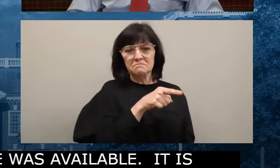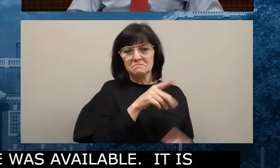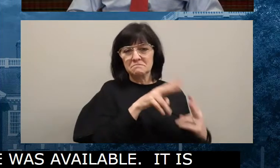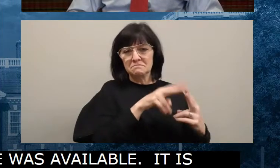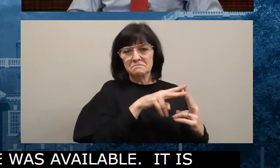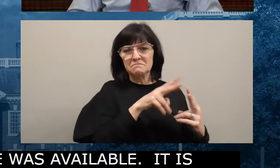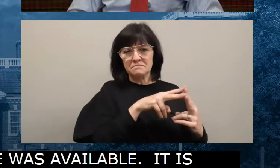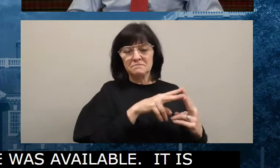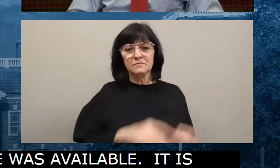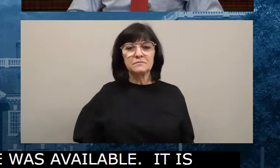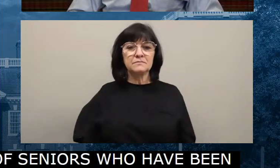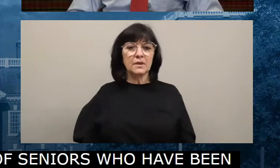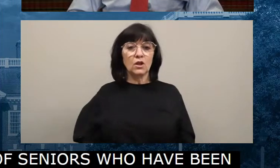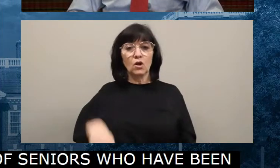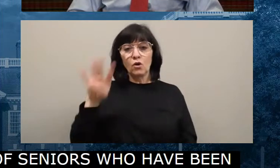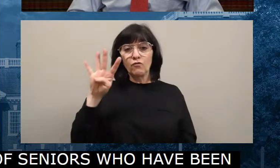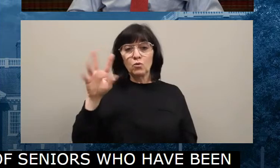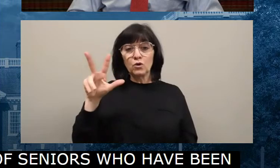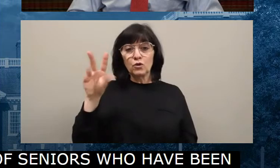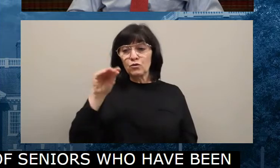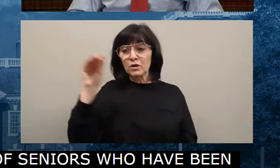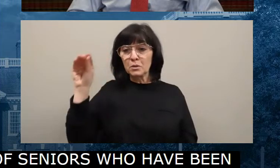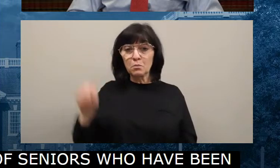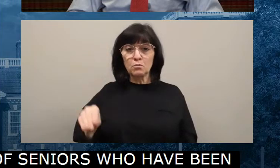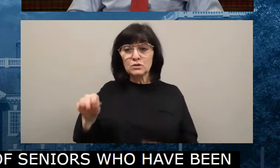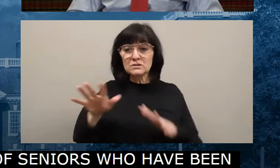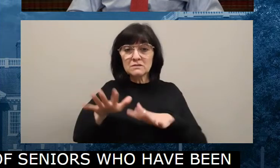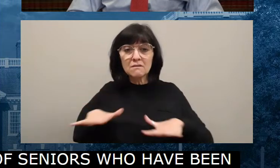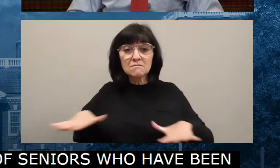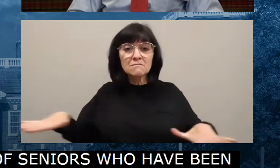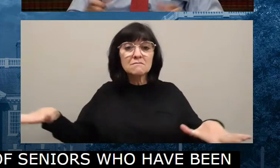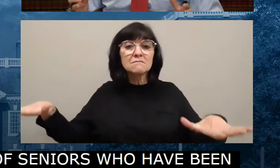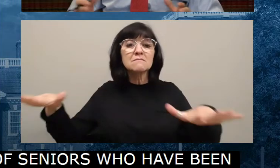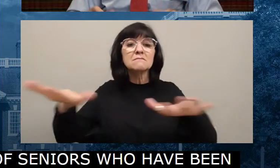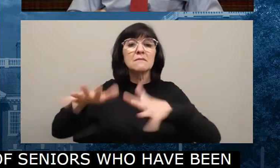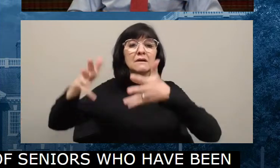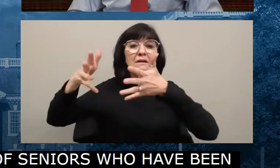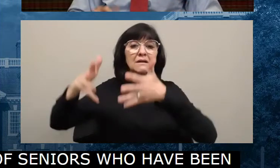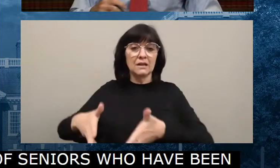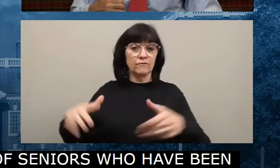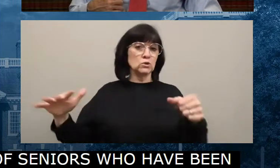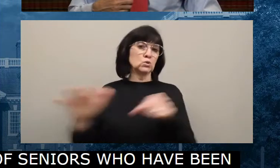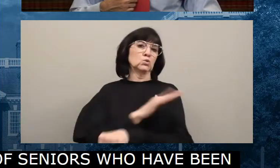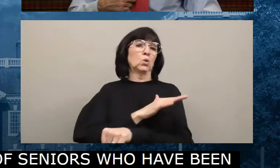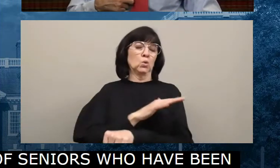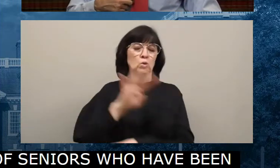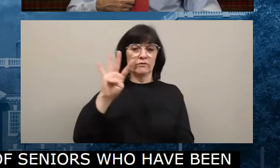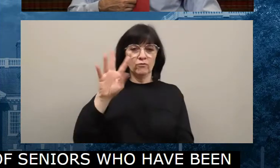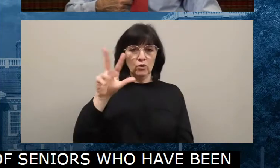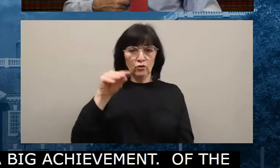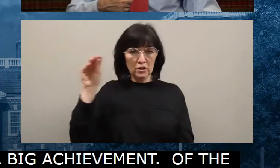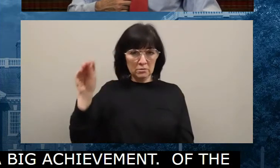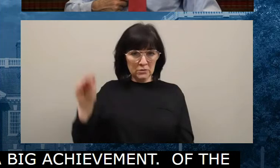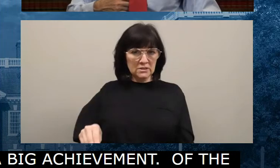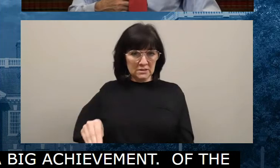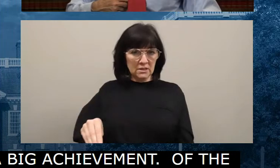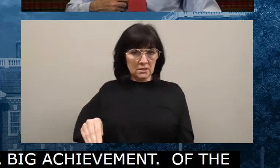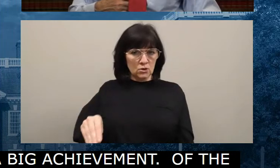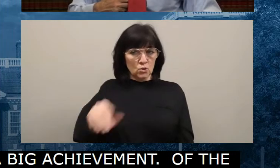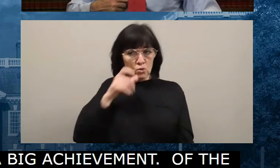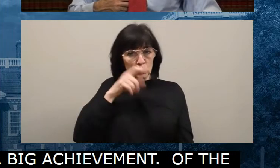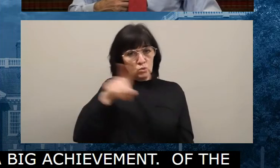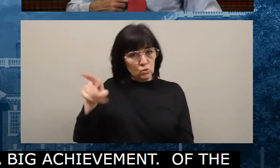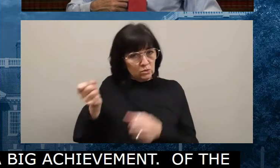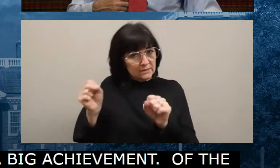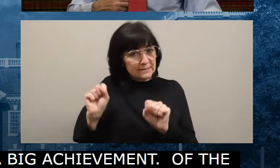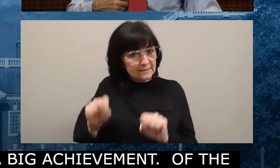achievement. And so of the remaining population, total population, 43% of those who are eligible, again, this